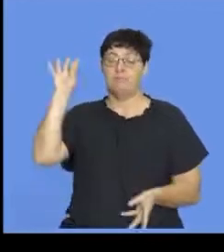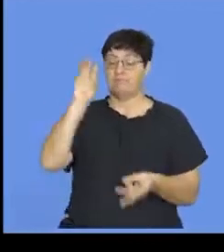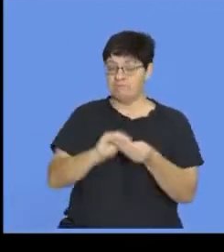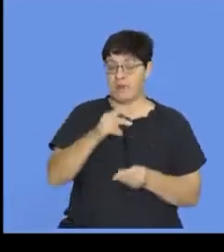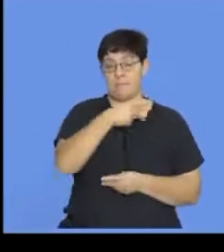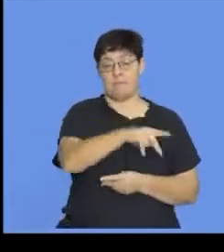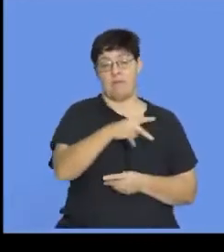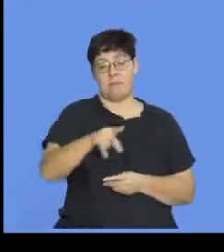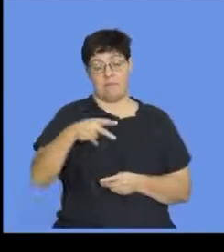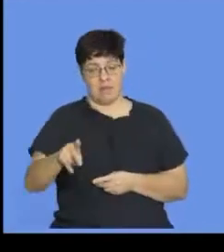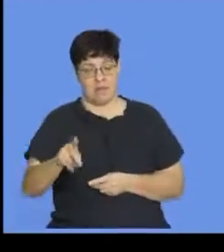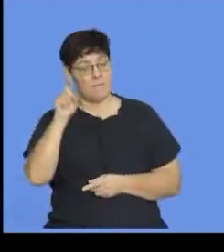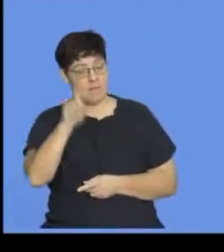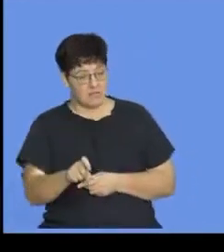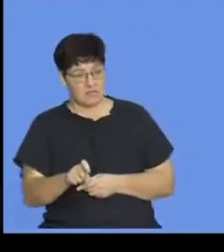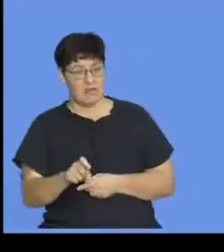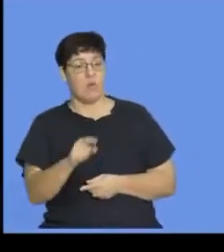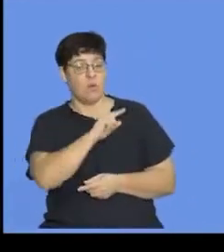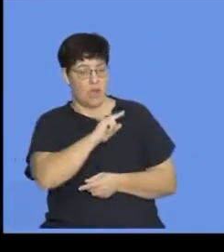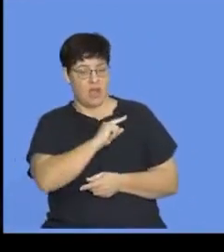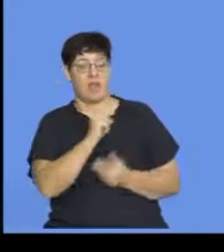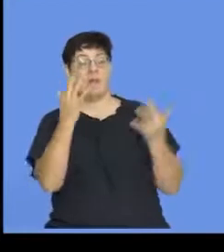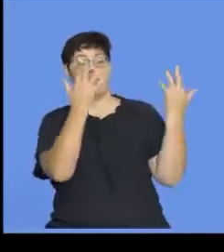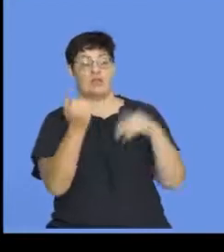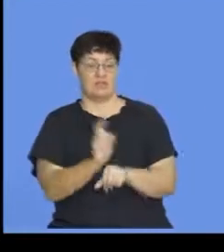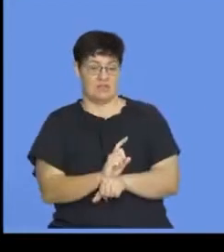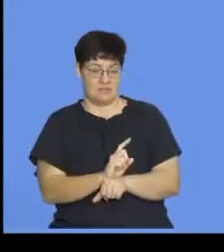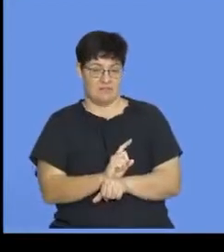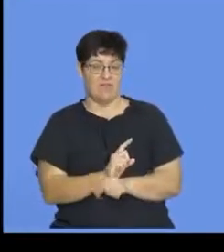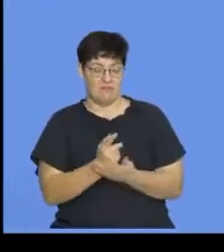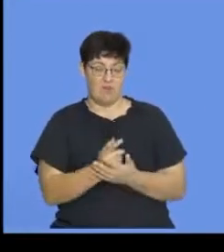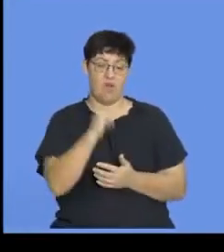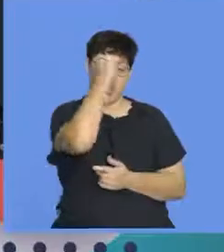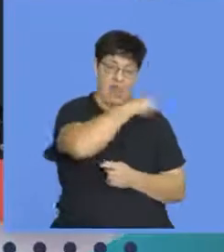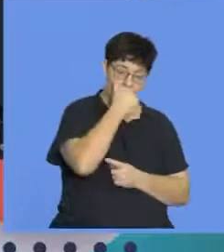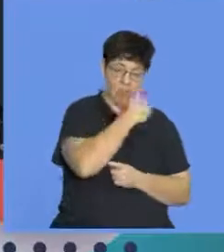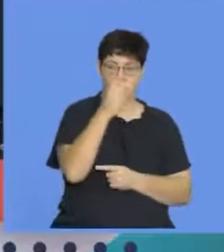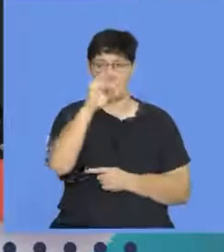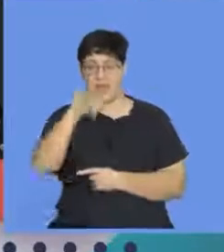have to make for my budgeted period of April and May. Now once again,